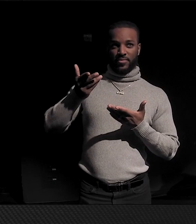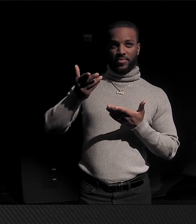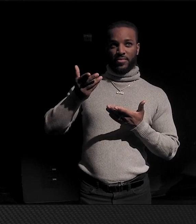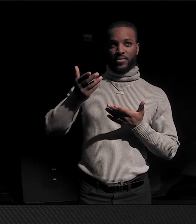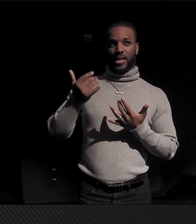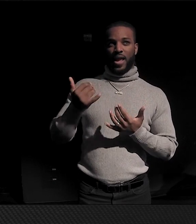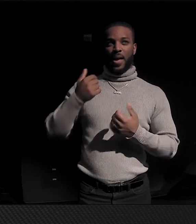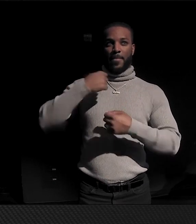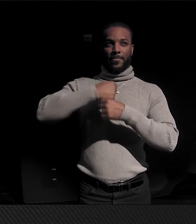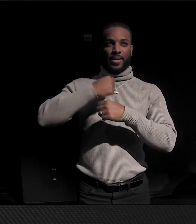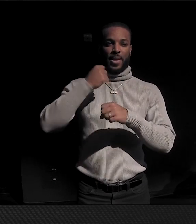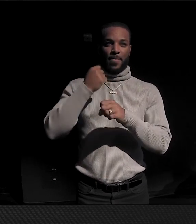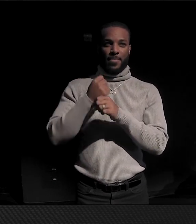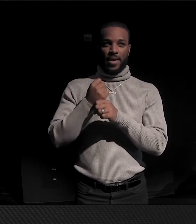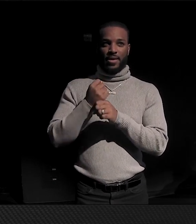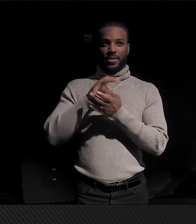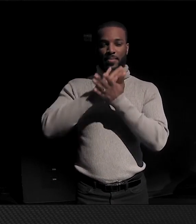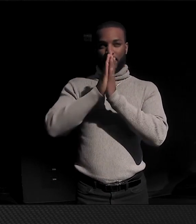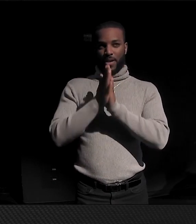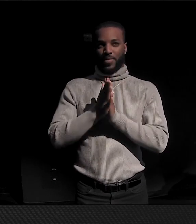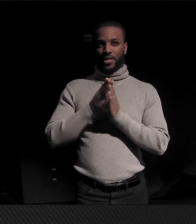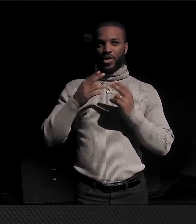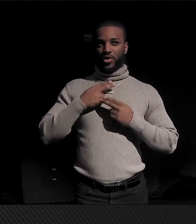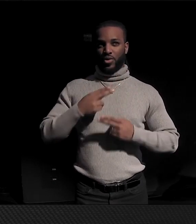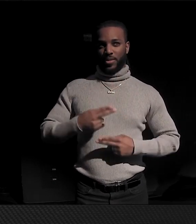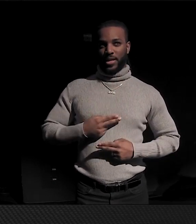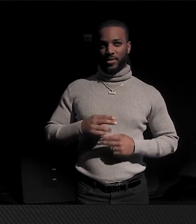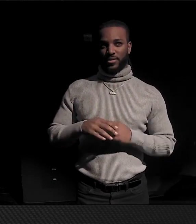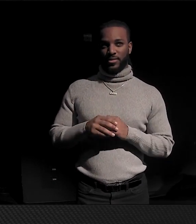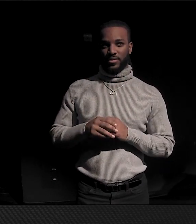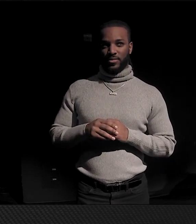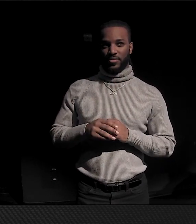Being made human in human likeness.